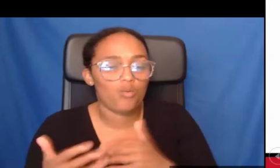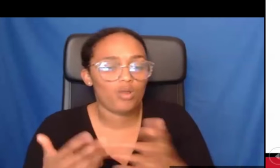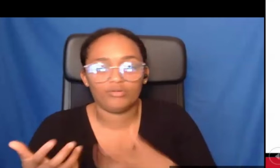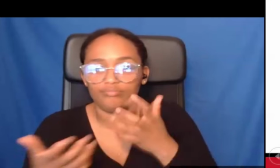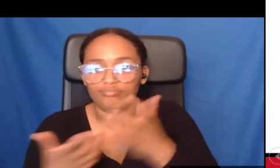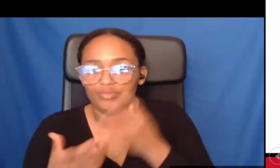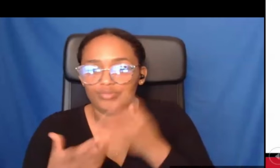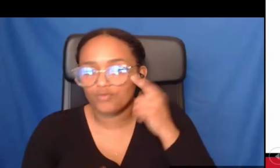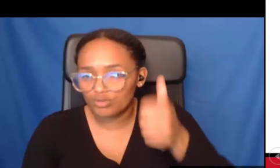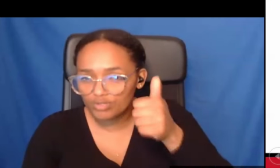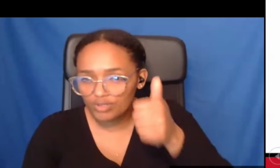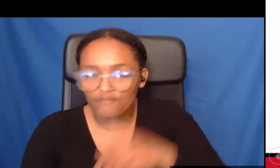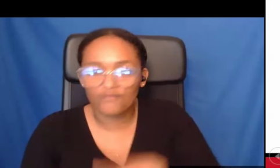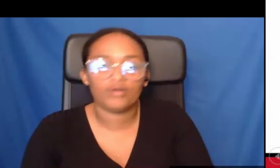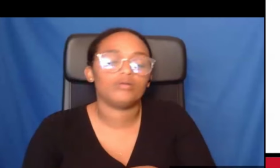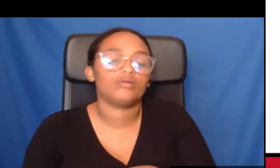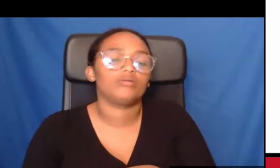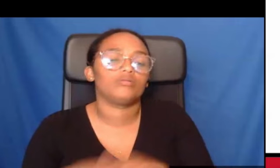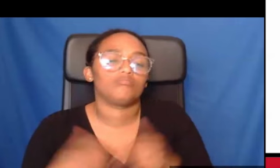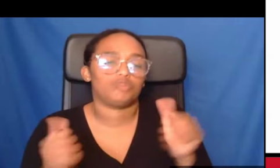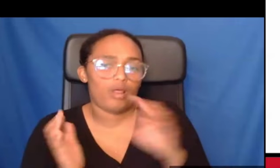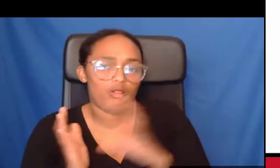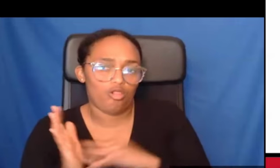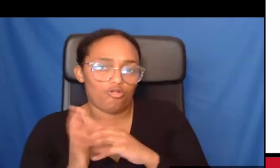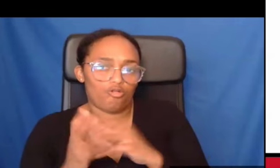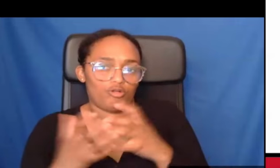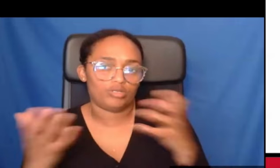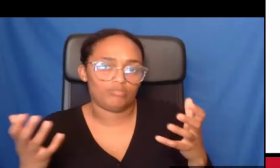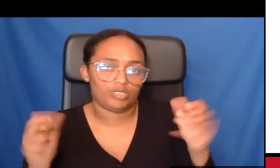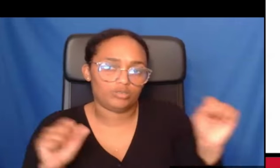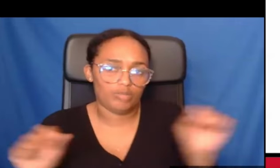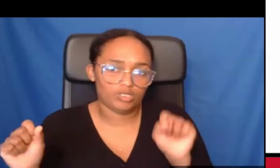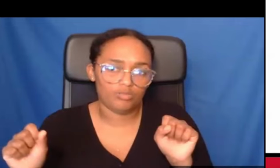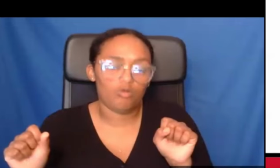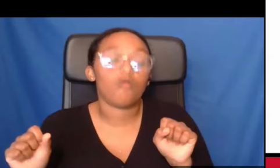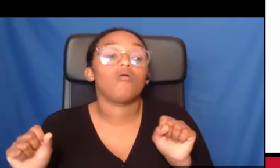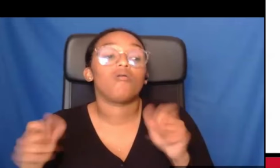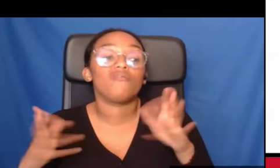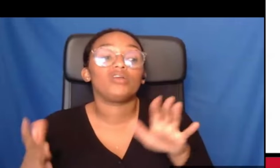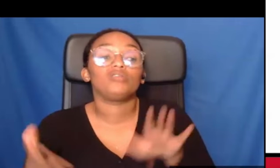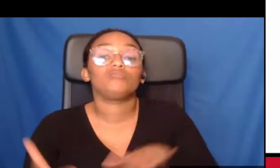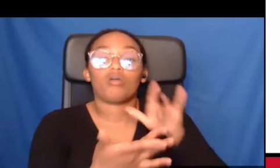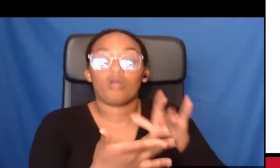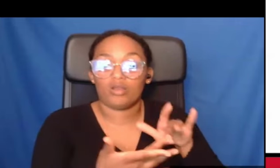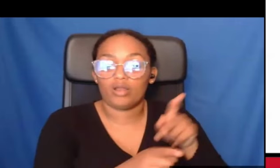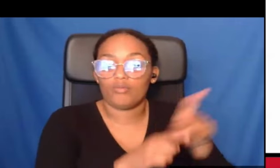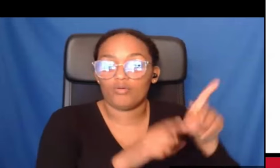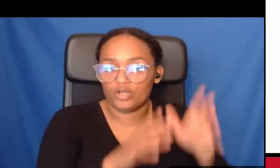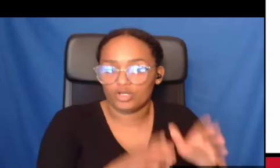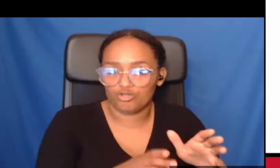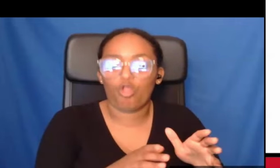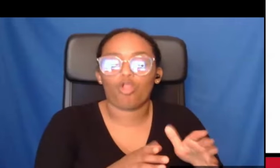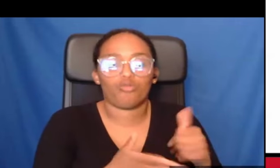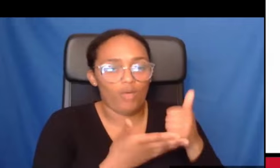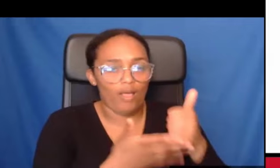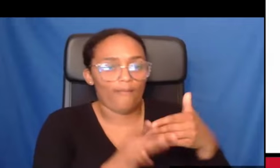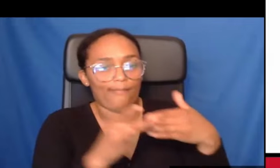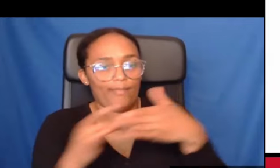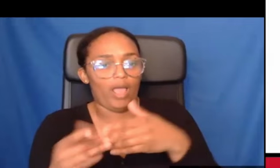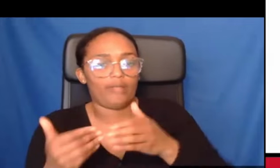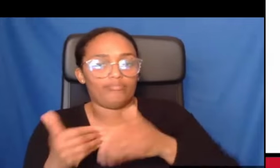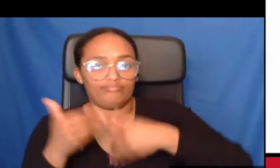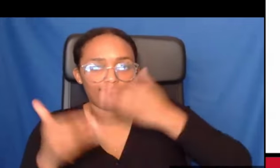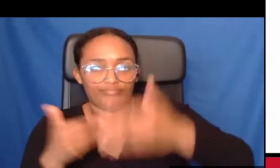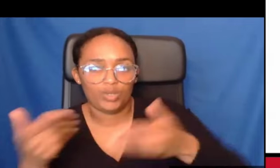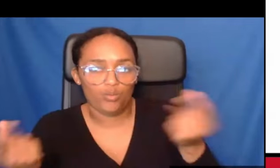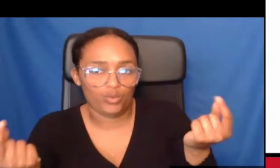Educate yourself as much as possible, and then work with that insurance professional to hold your hand and get you through the rest. What is